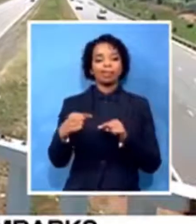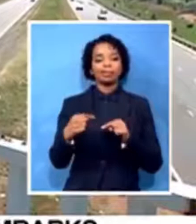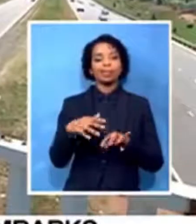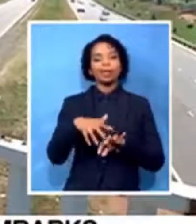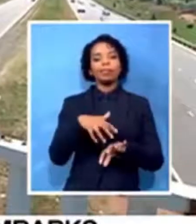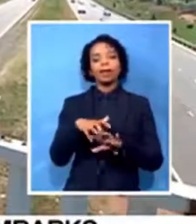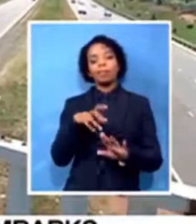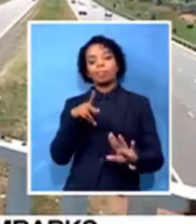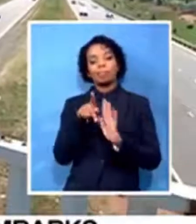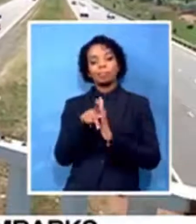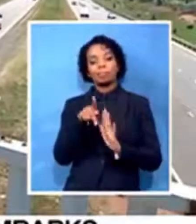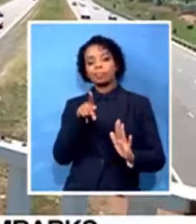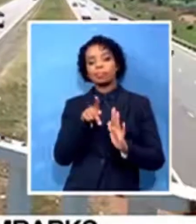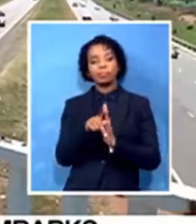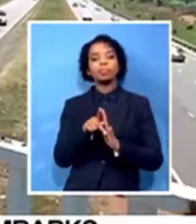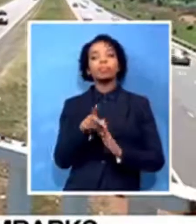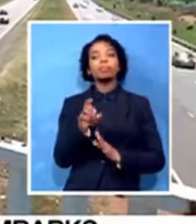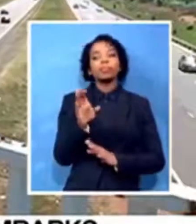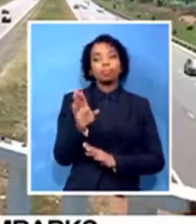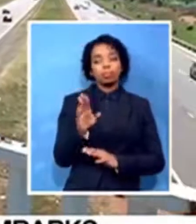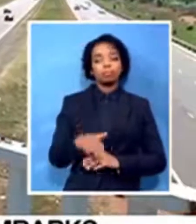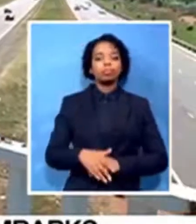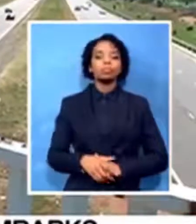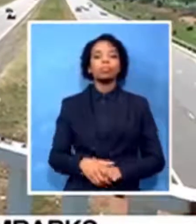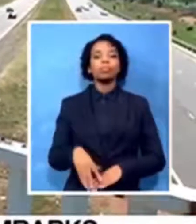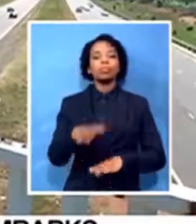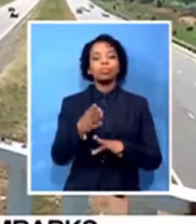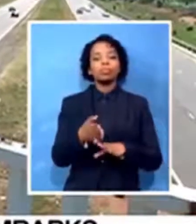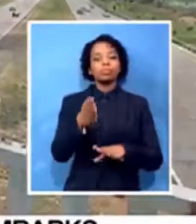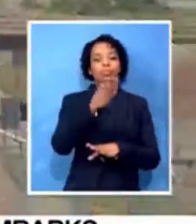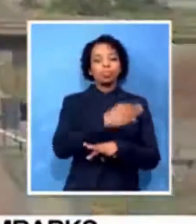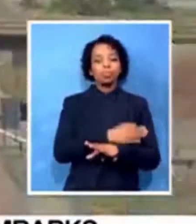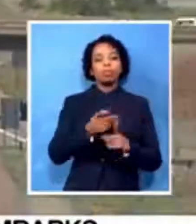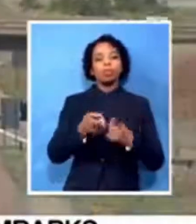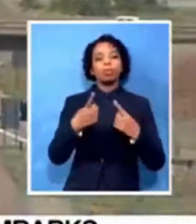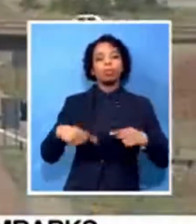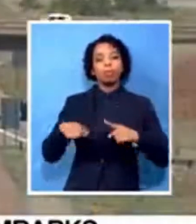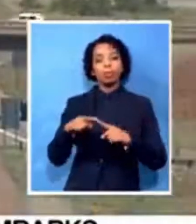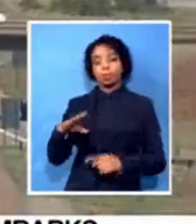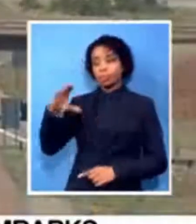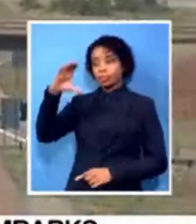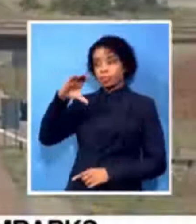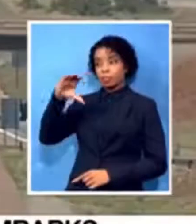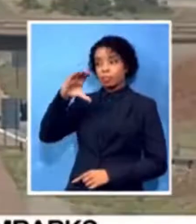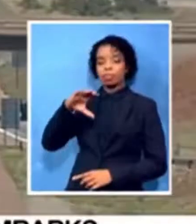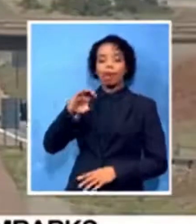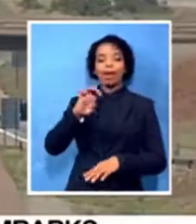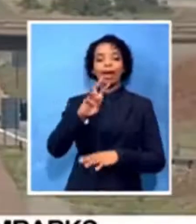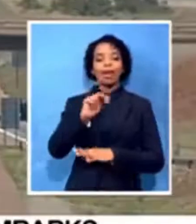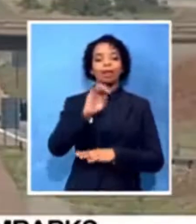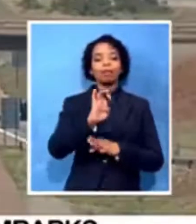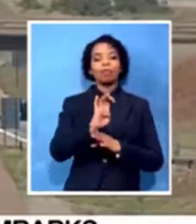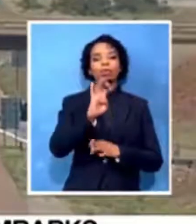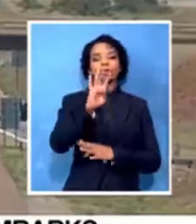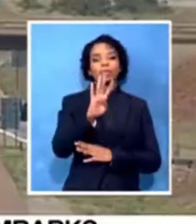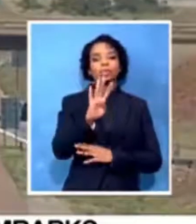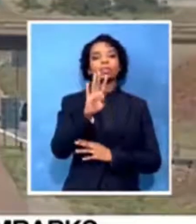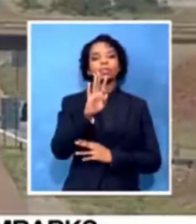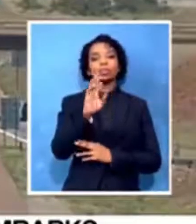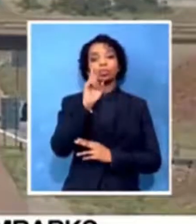visuals, they were on the N14 towards Pretoria heading to the Union buildings where we